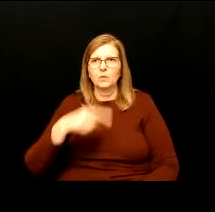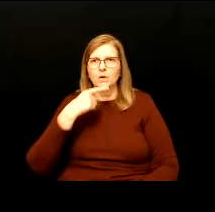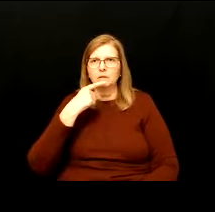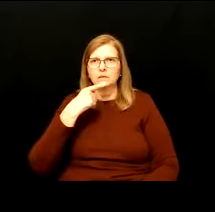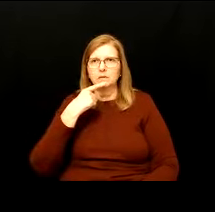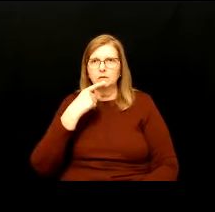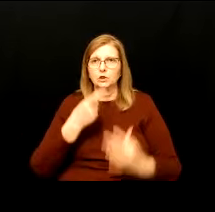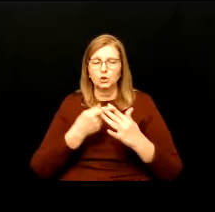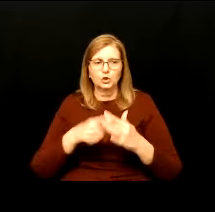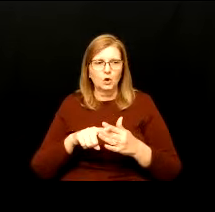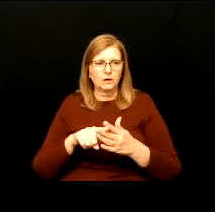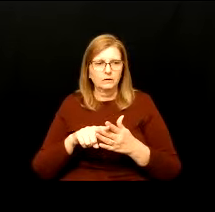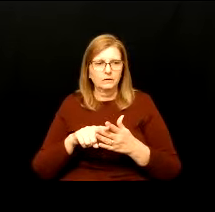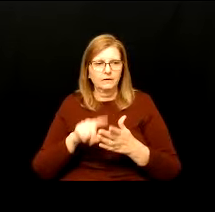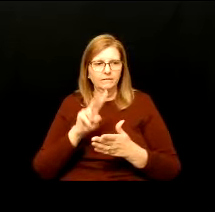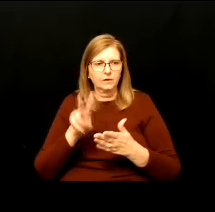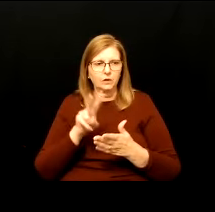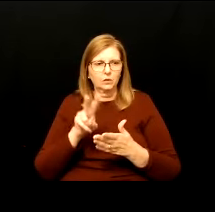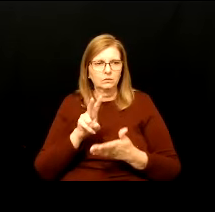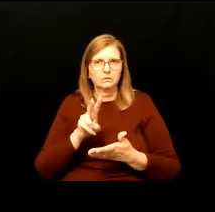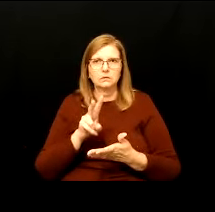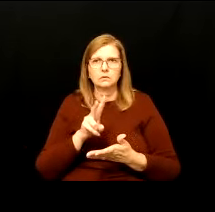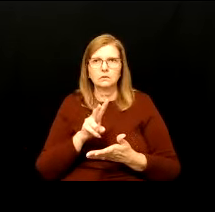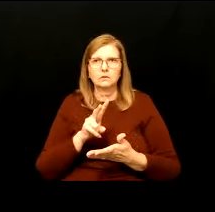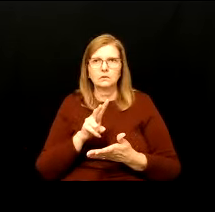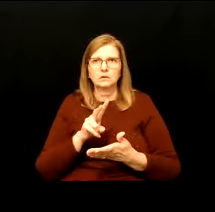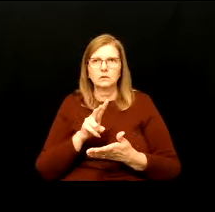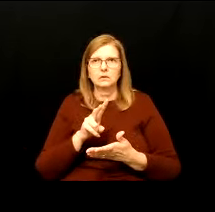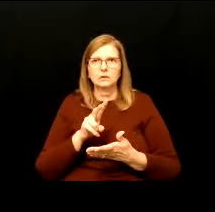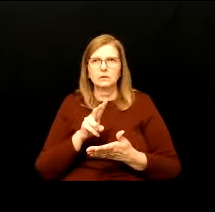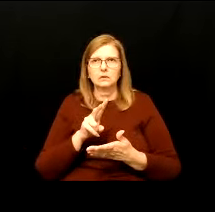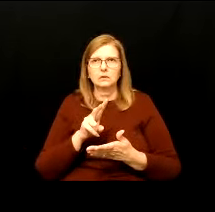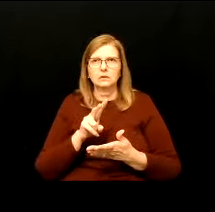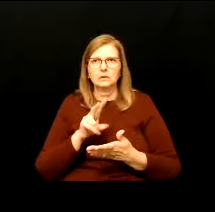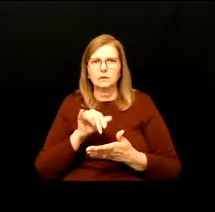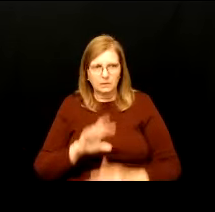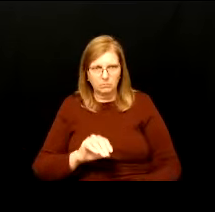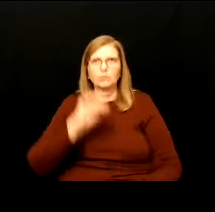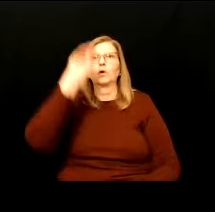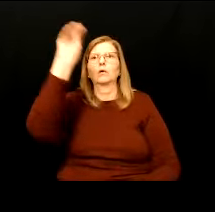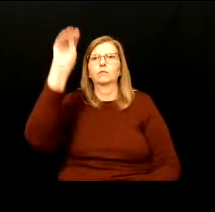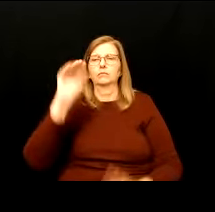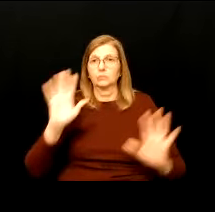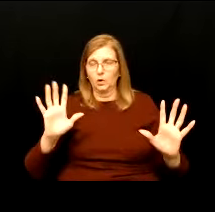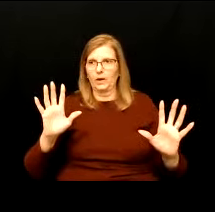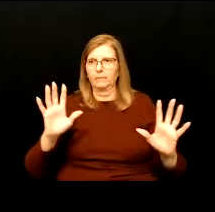start video. You might just click. Yes, but okay, it went up on top. There we go. Okay. Okay.